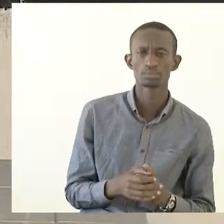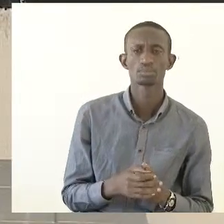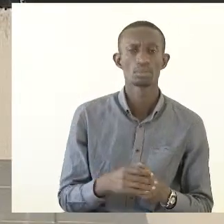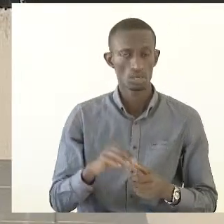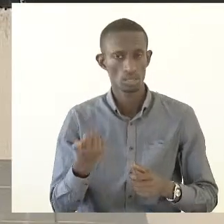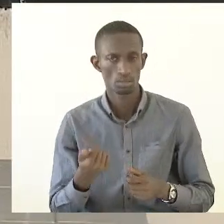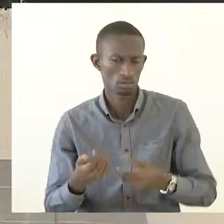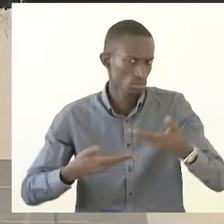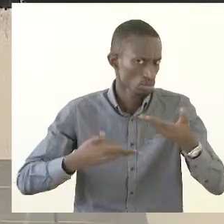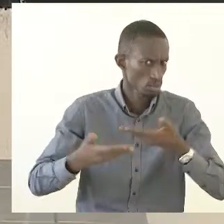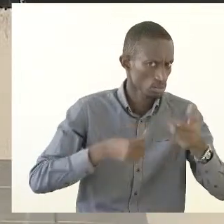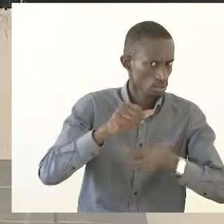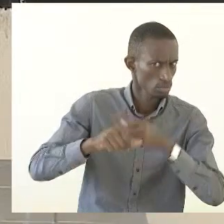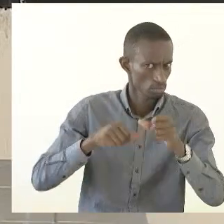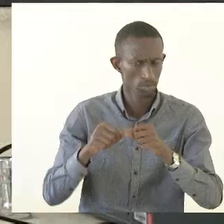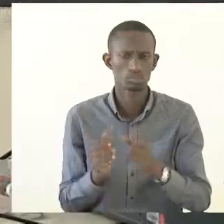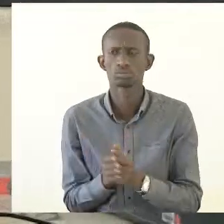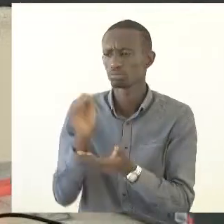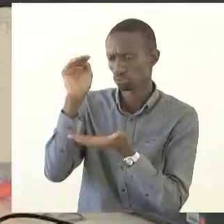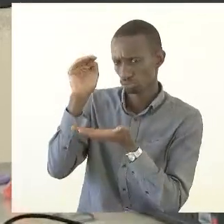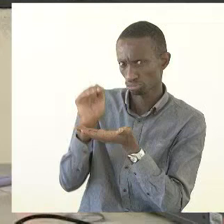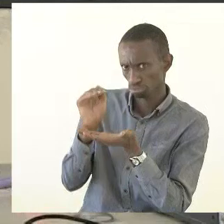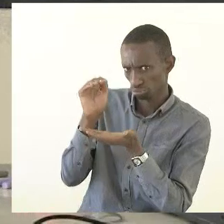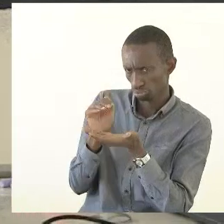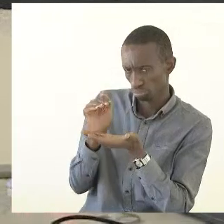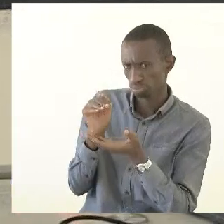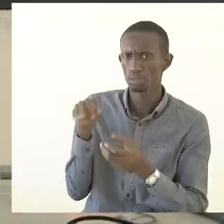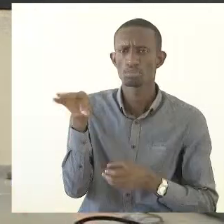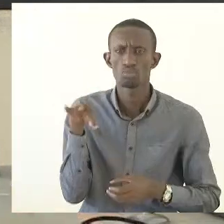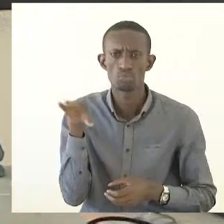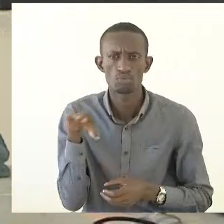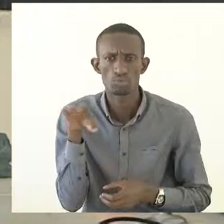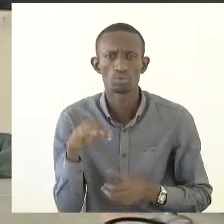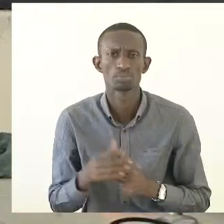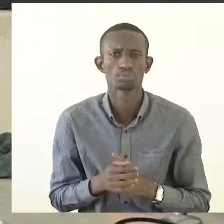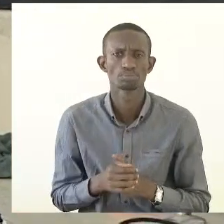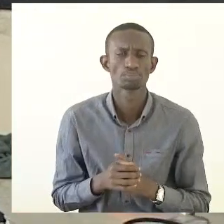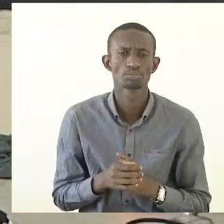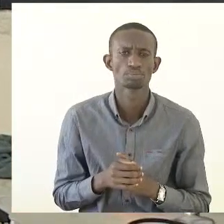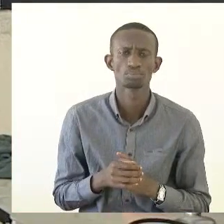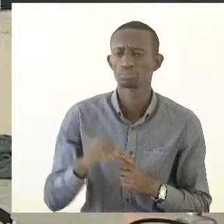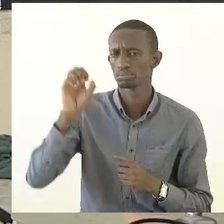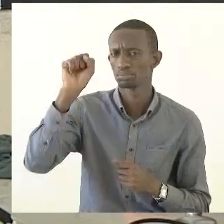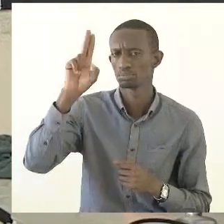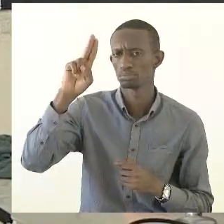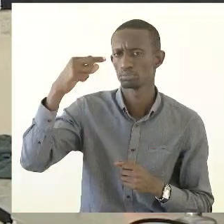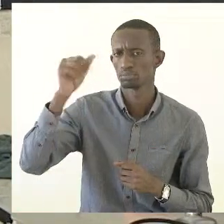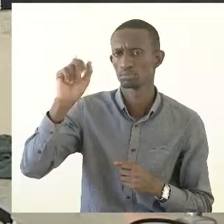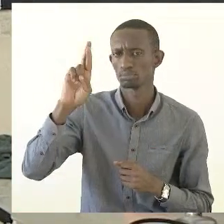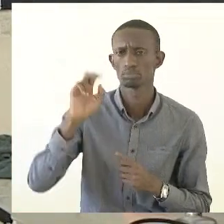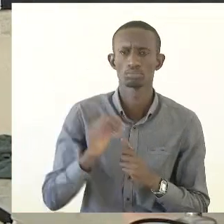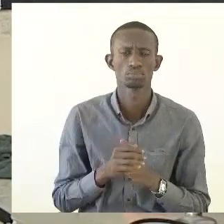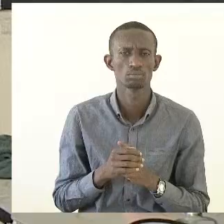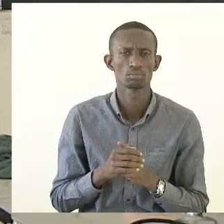sugars. When I talk about reducing sugars, I mean the sugars which are made up of one molecule